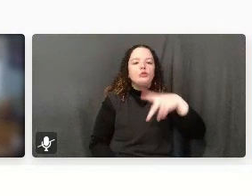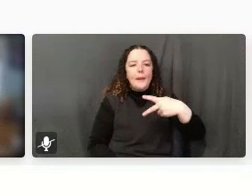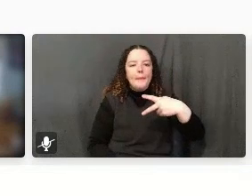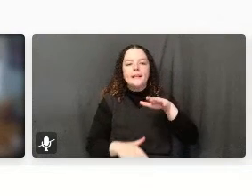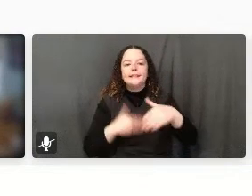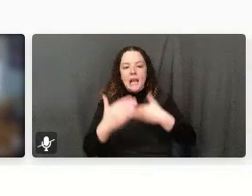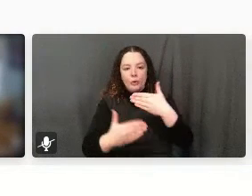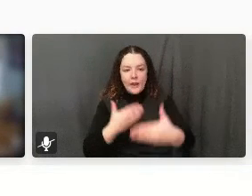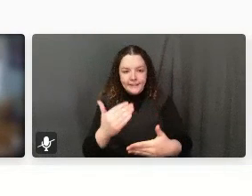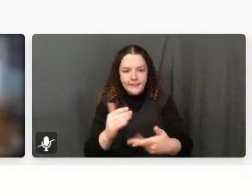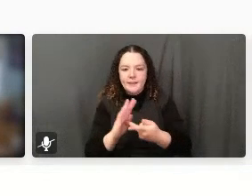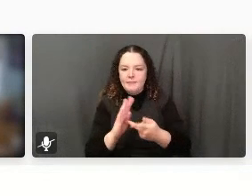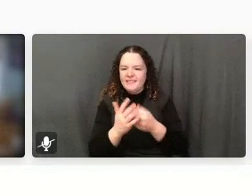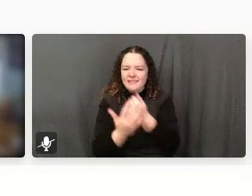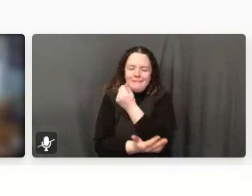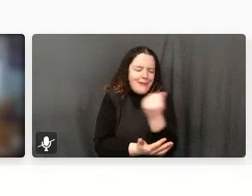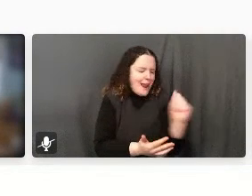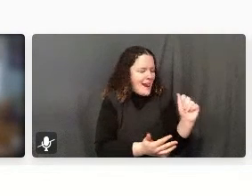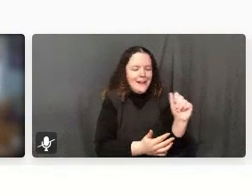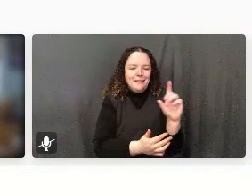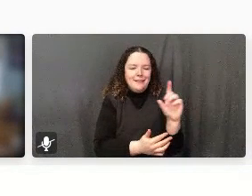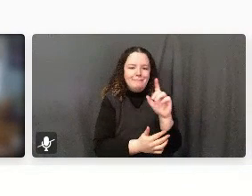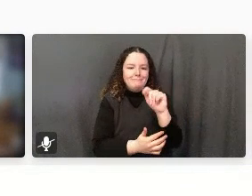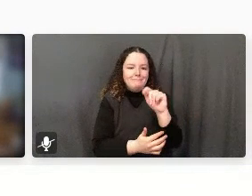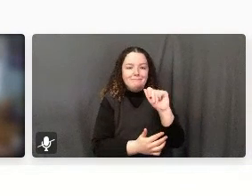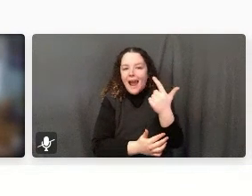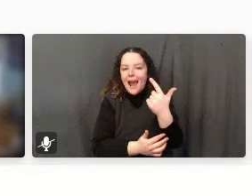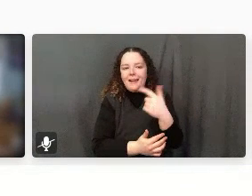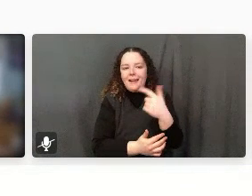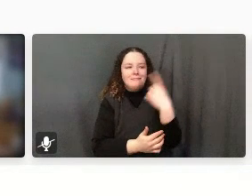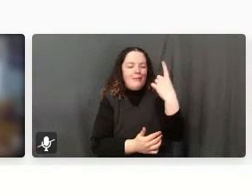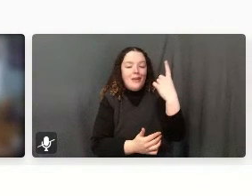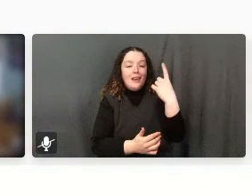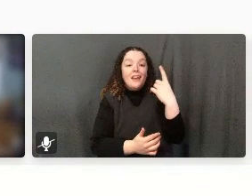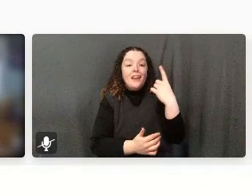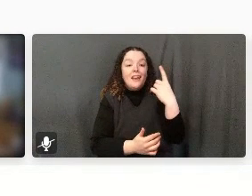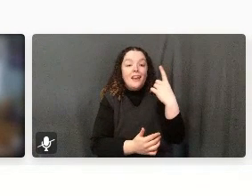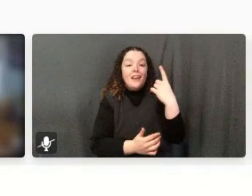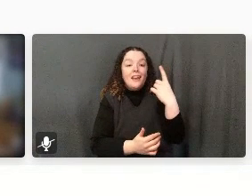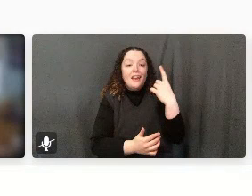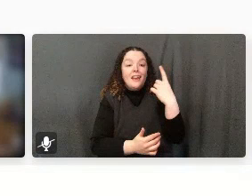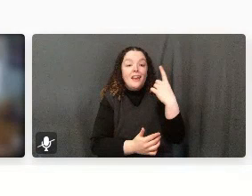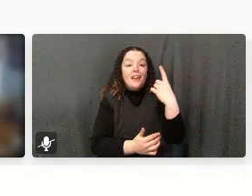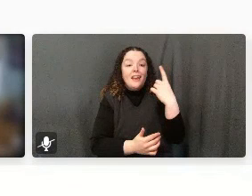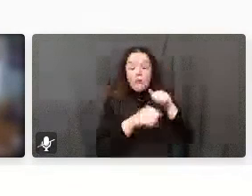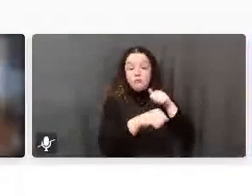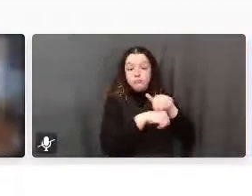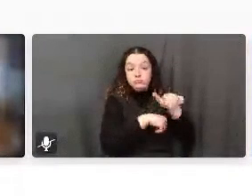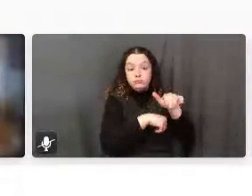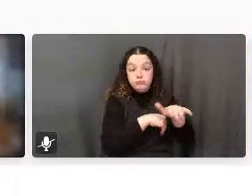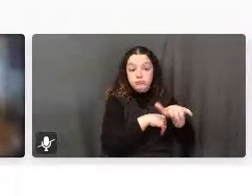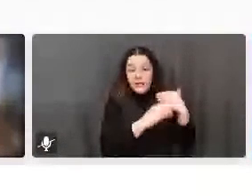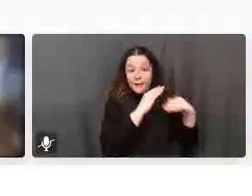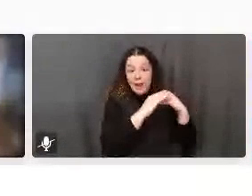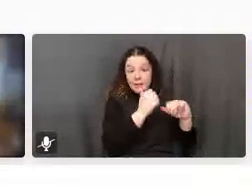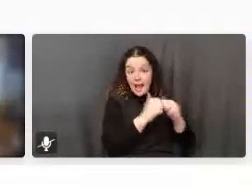tag added in your CRM. So for instance, that one is triggered if they became a new trial and entered our